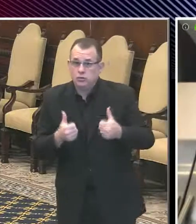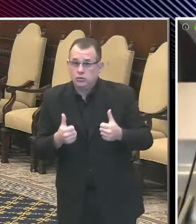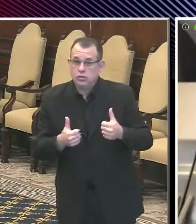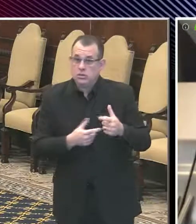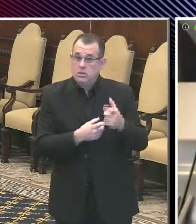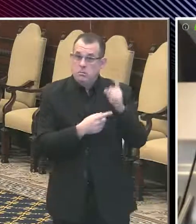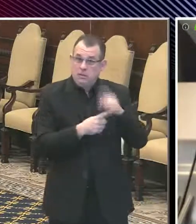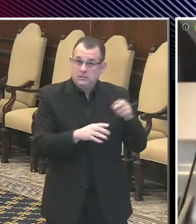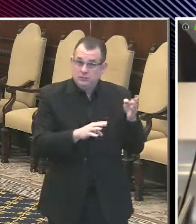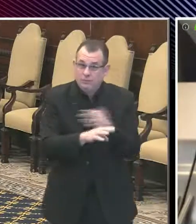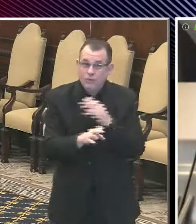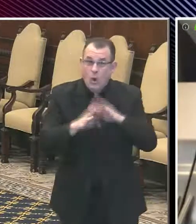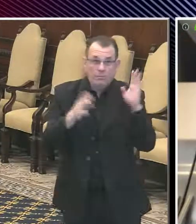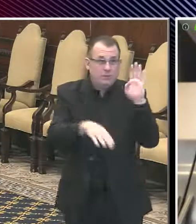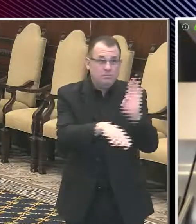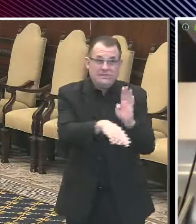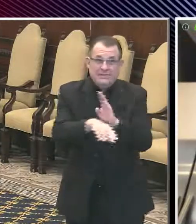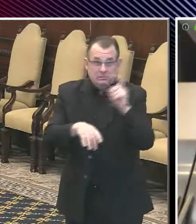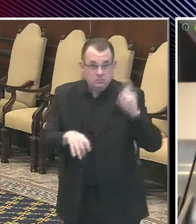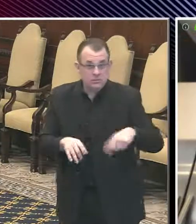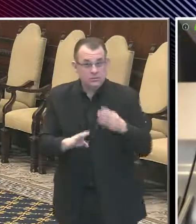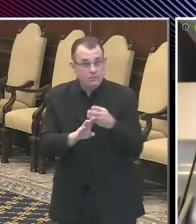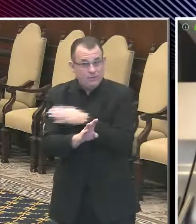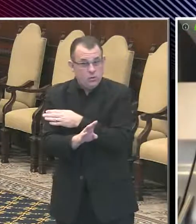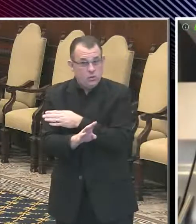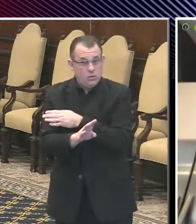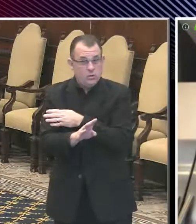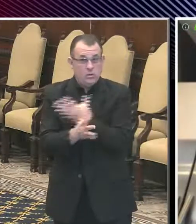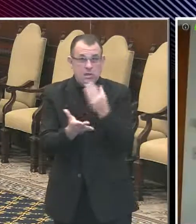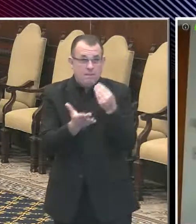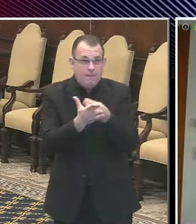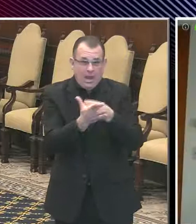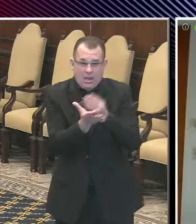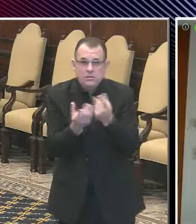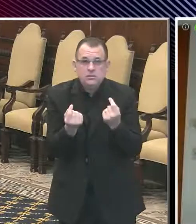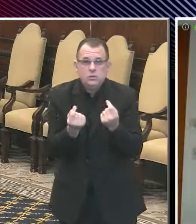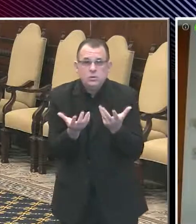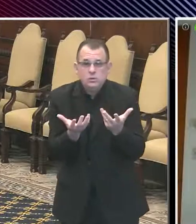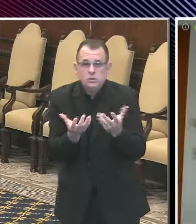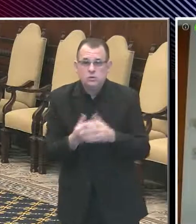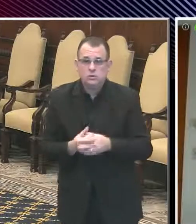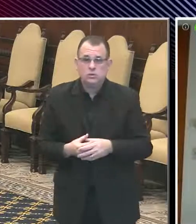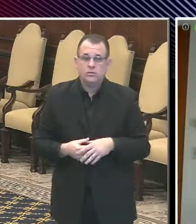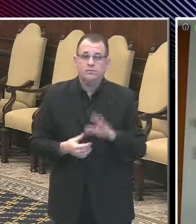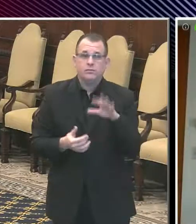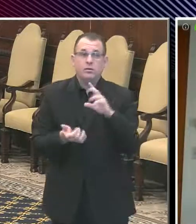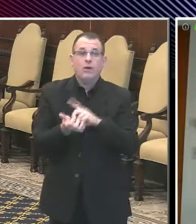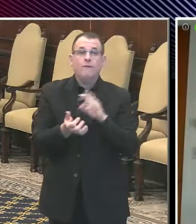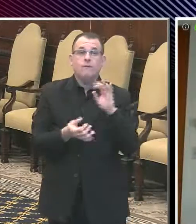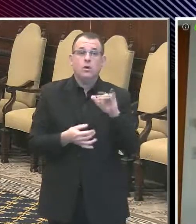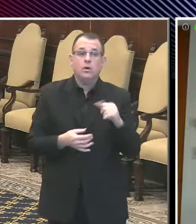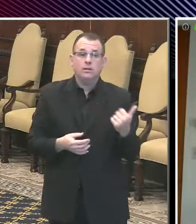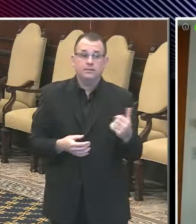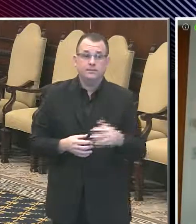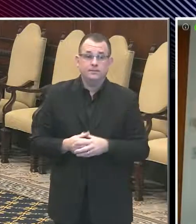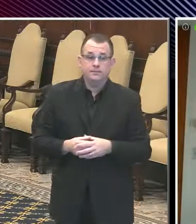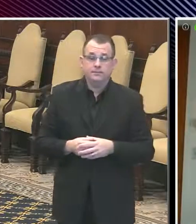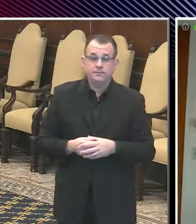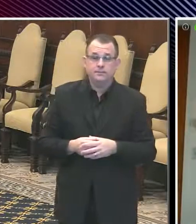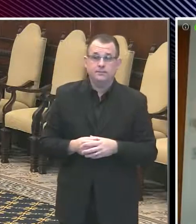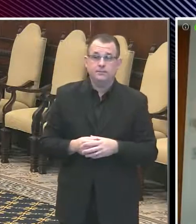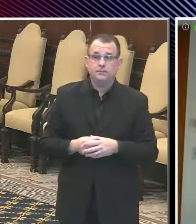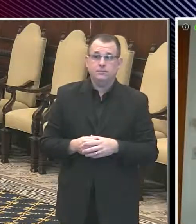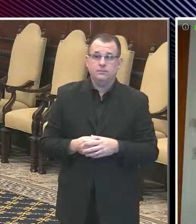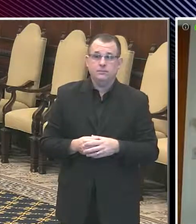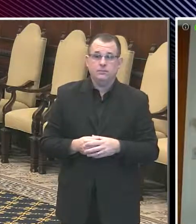businesses and what we're looking at in terms of budget? So we, in the beginning of this epidemic, when we only had a few cases per